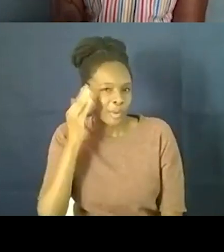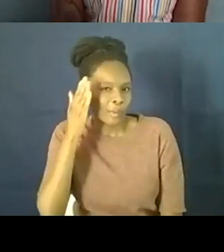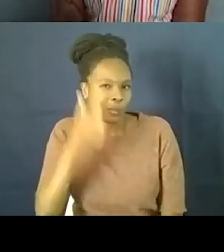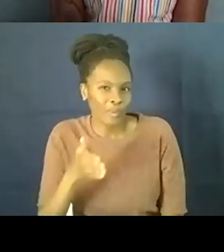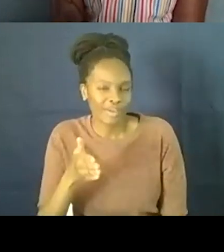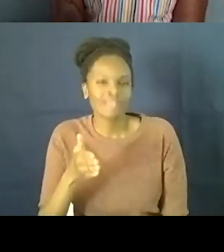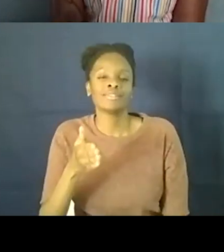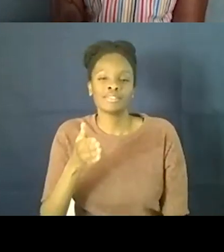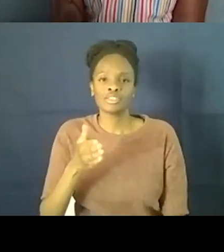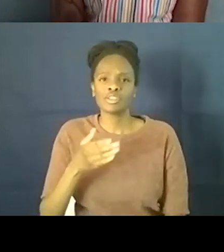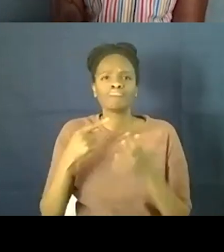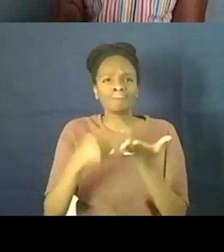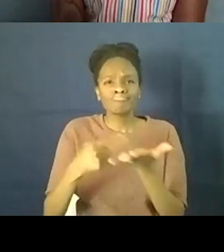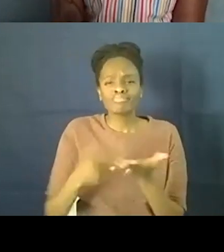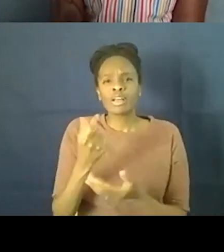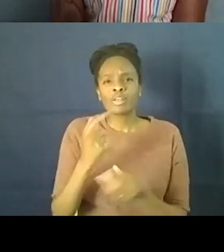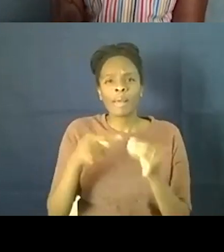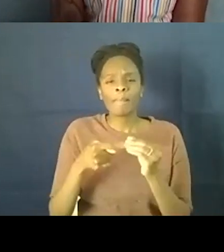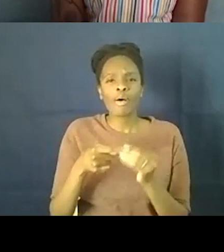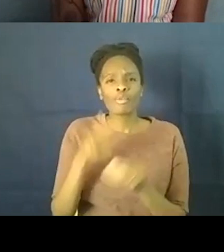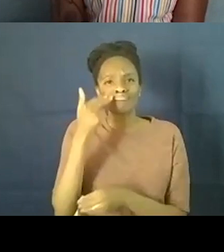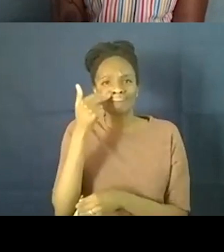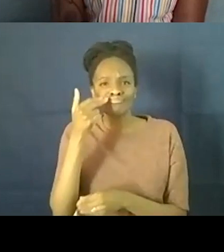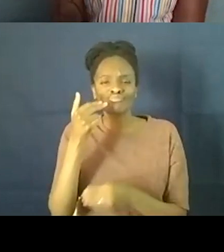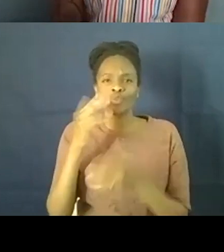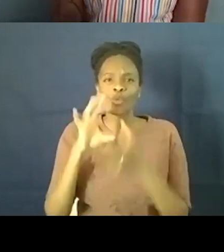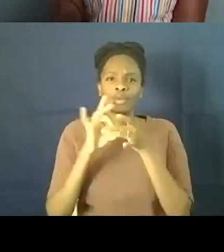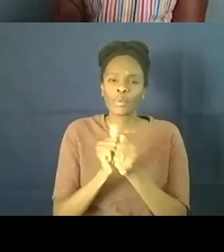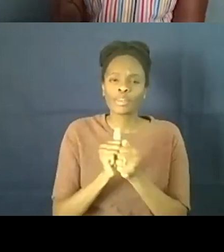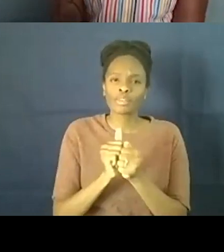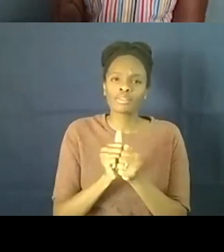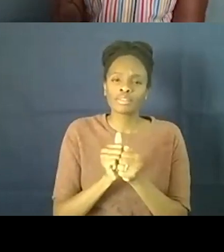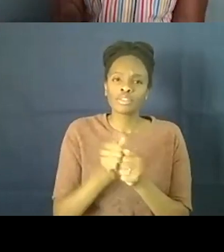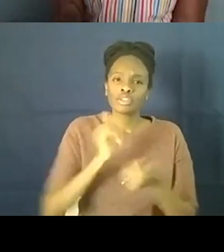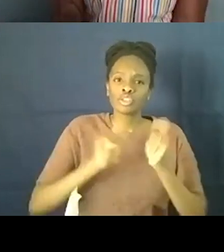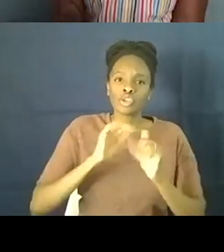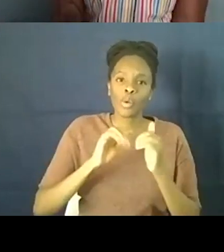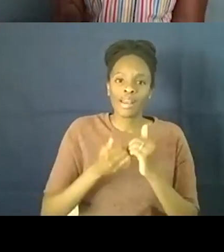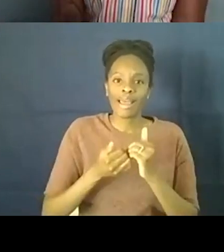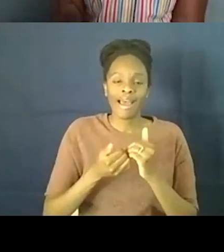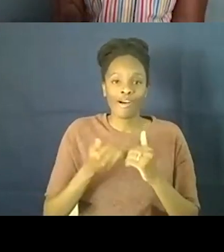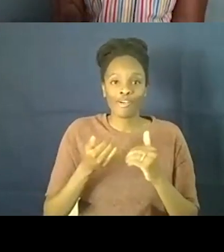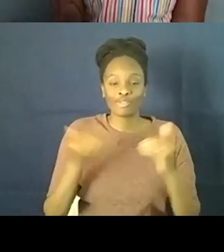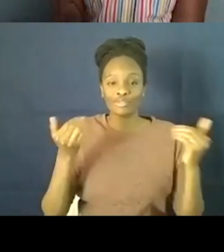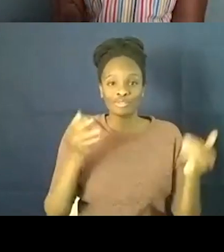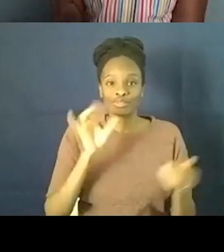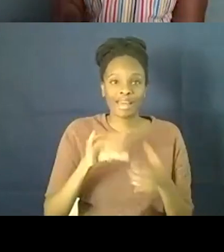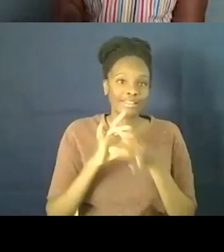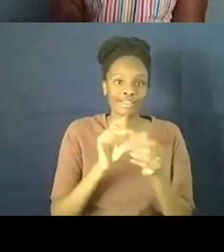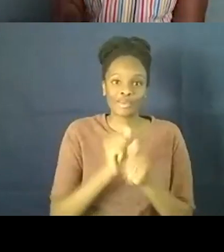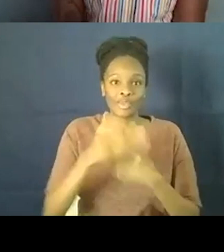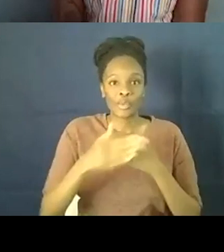talk to me just a little bit about the humor of the show and how it relates to the queerness of the room and the show